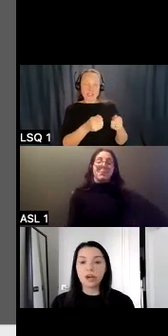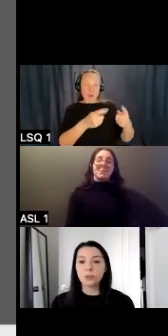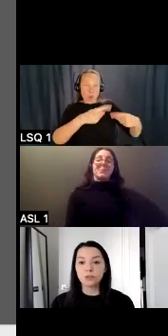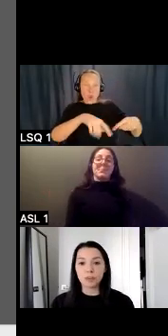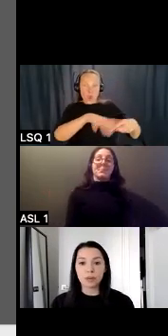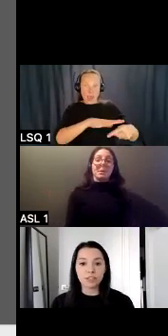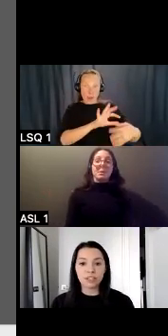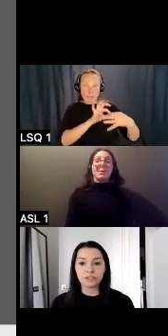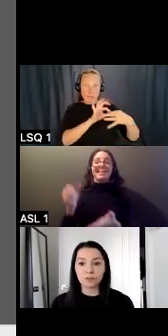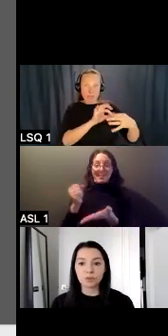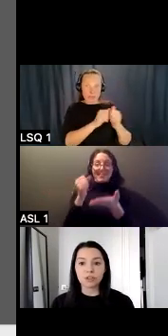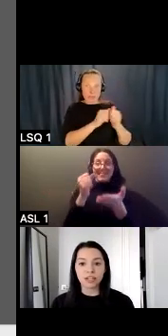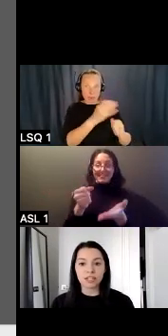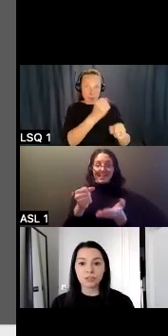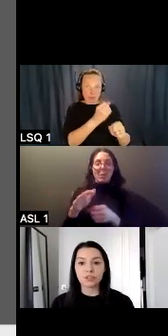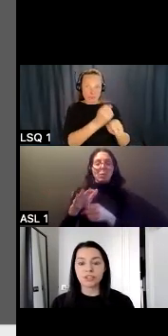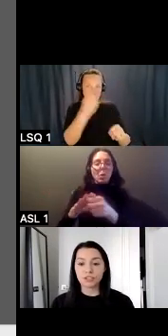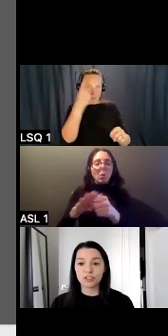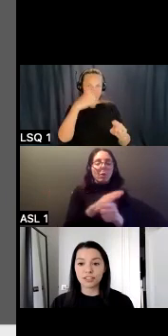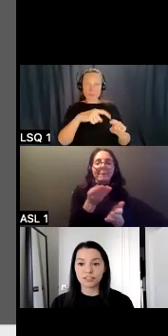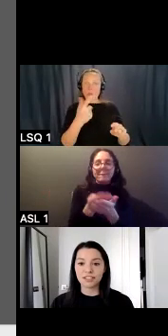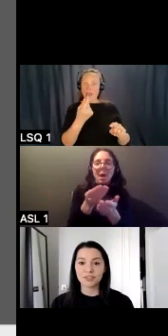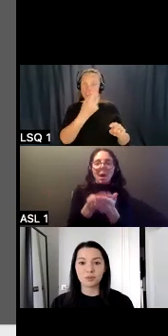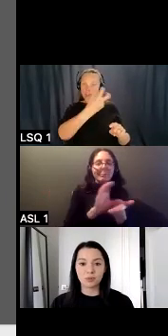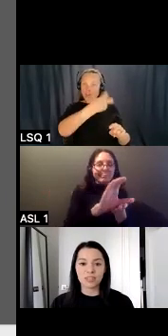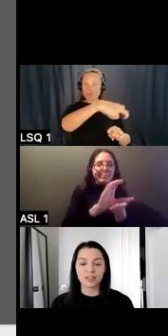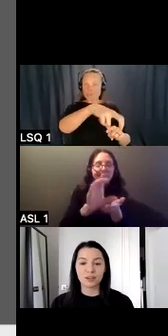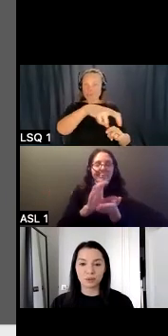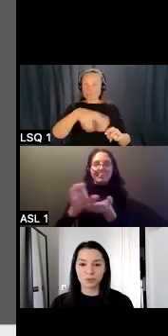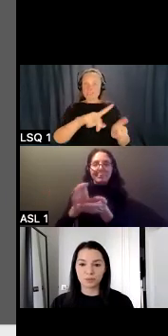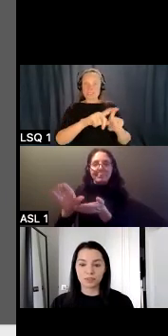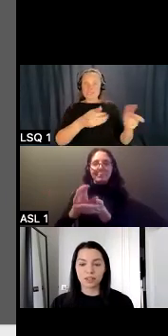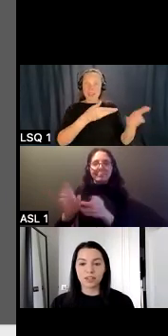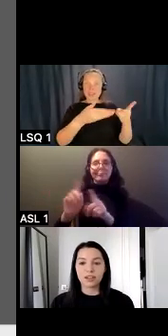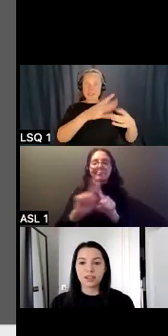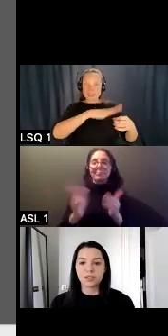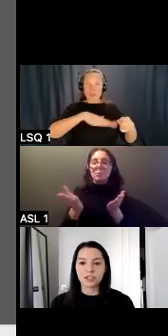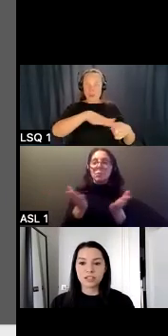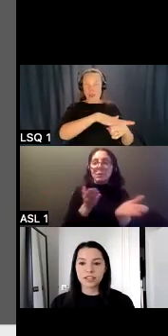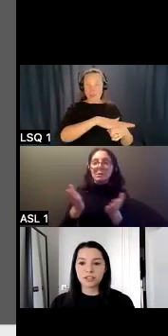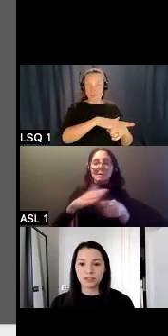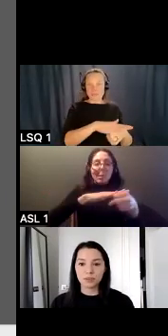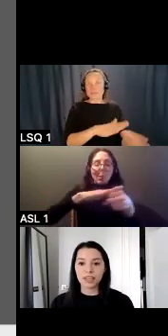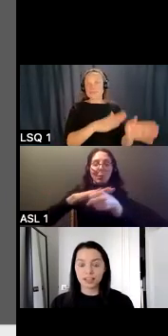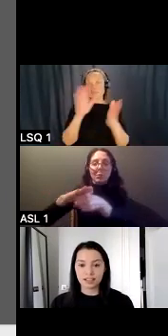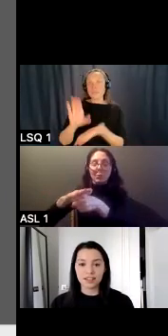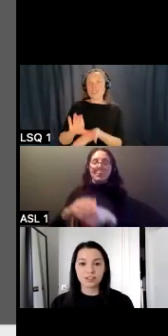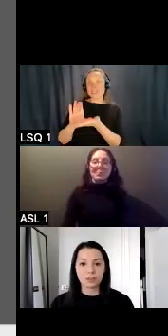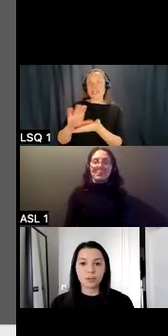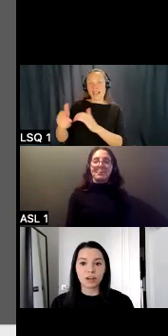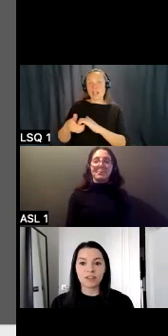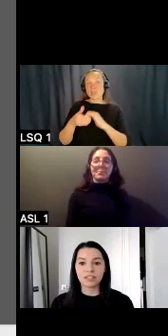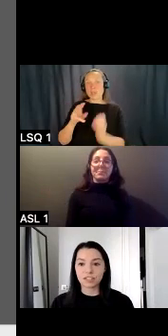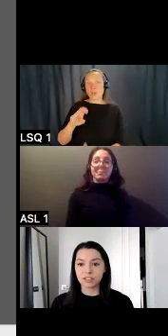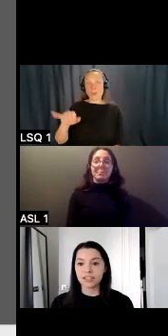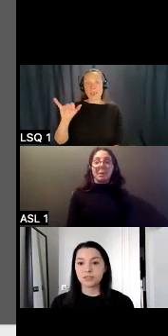are local funds to make funds go to the different services that are local. Centraide United